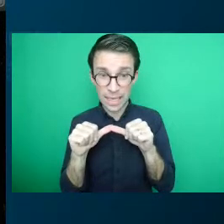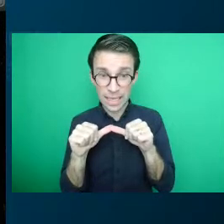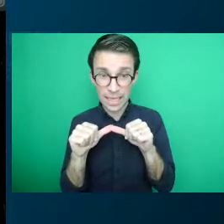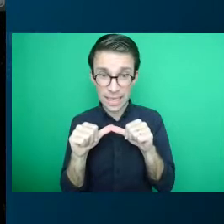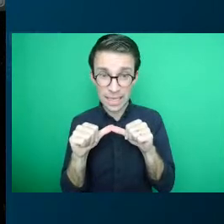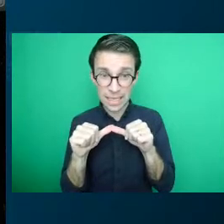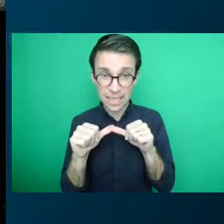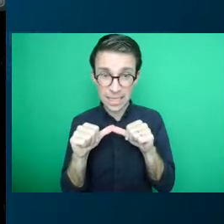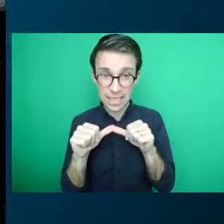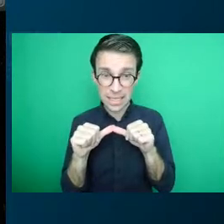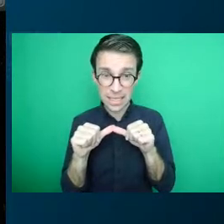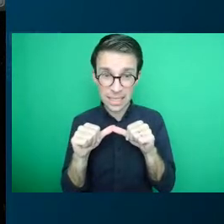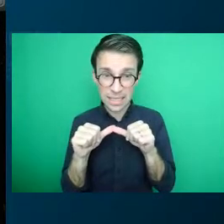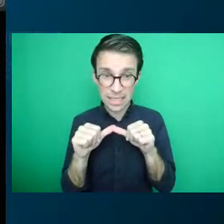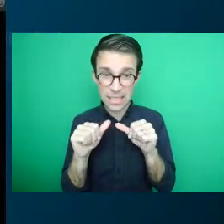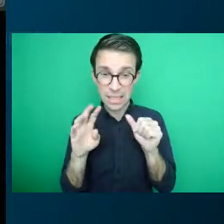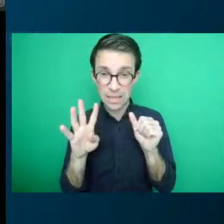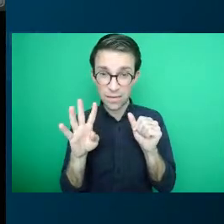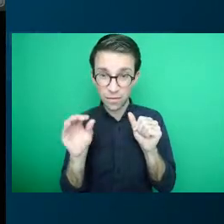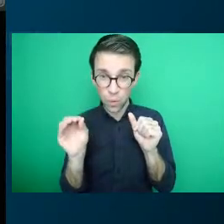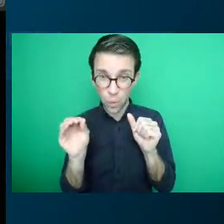Let's see, there's 40,